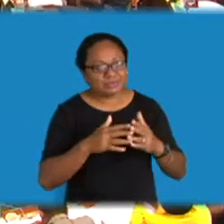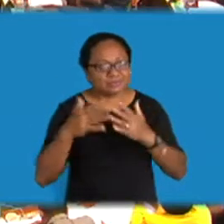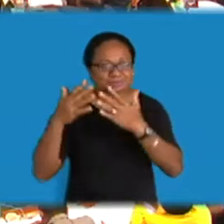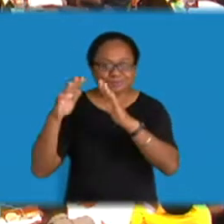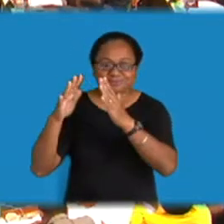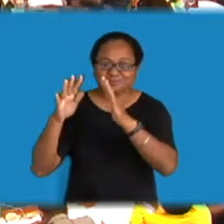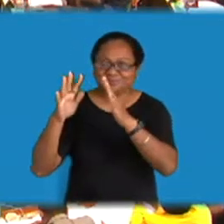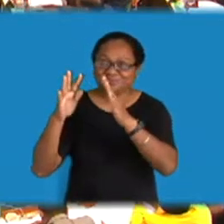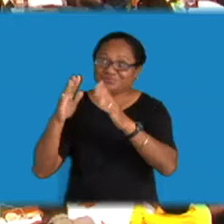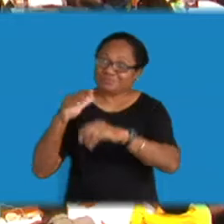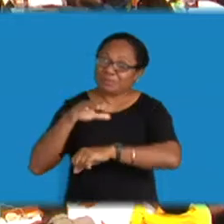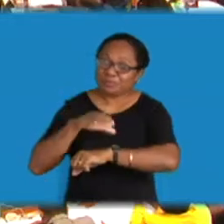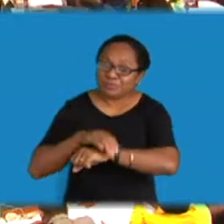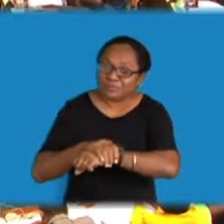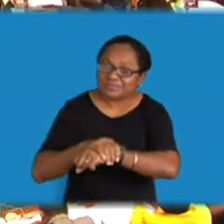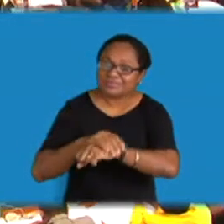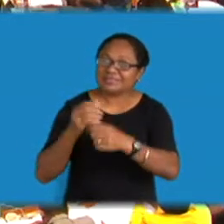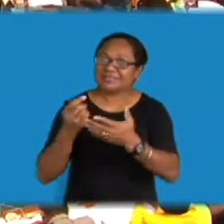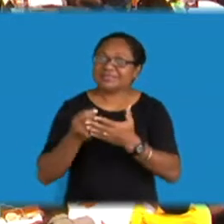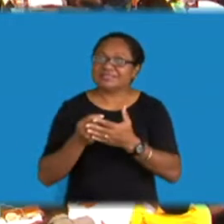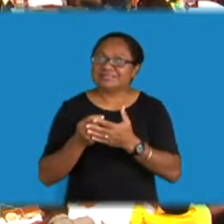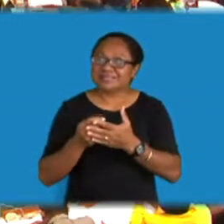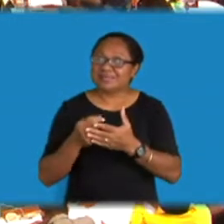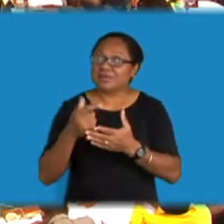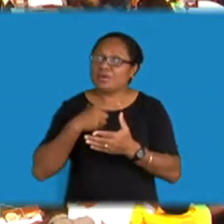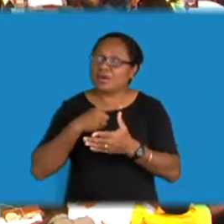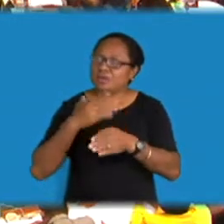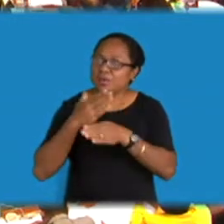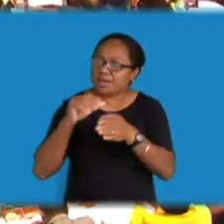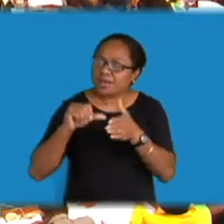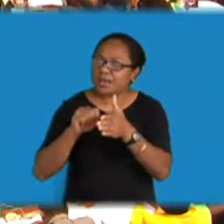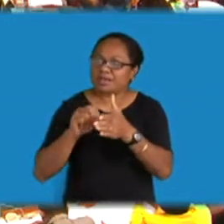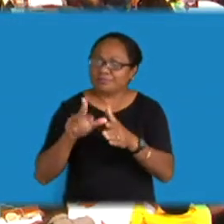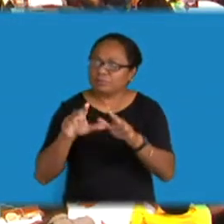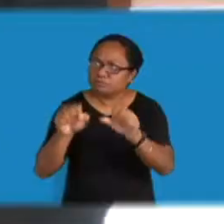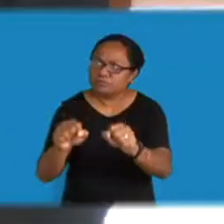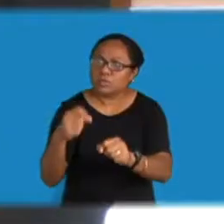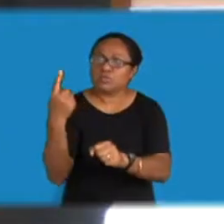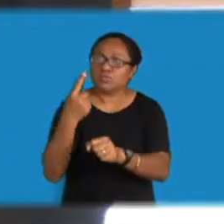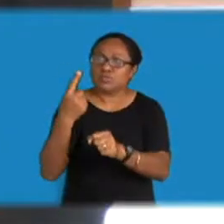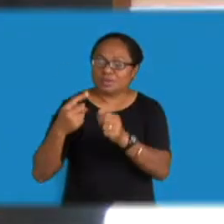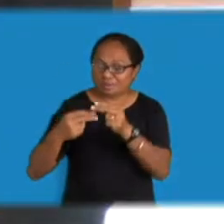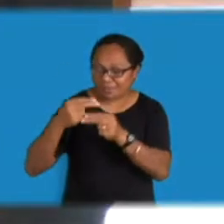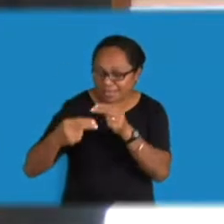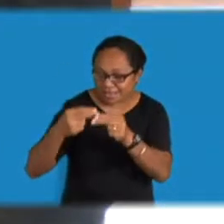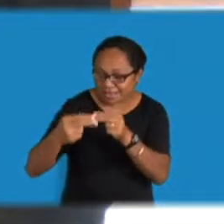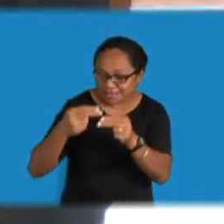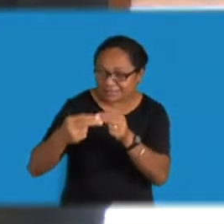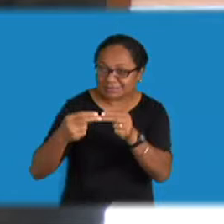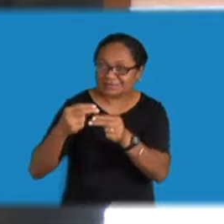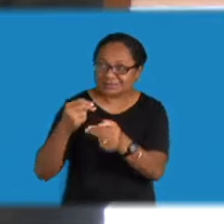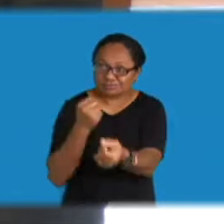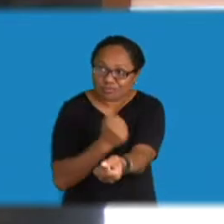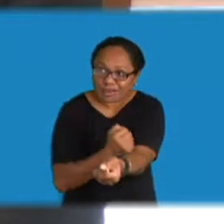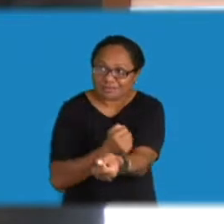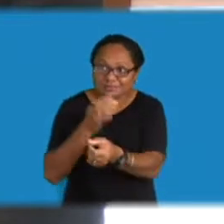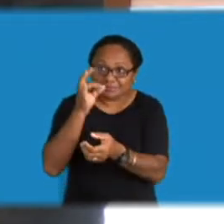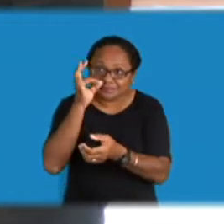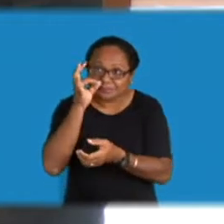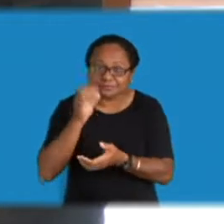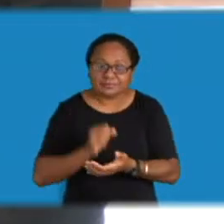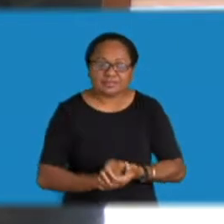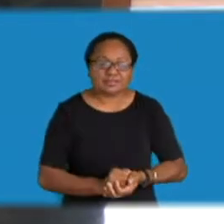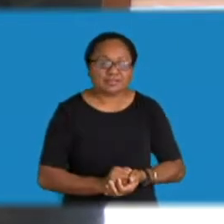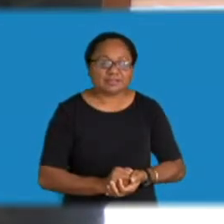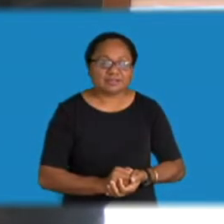police in reducing or arresting drug planters, whether